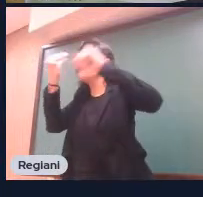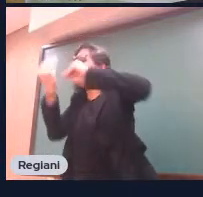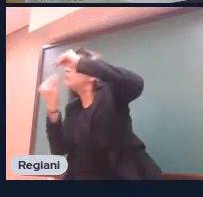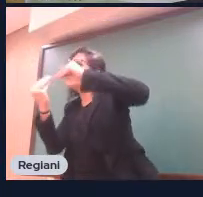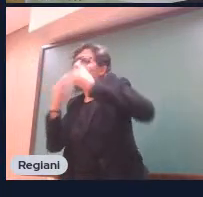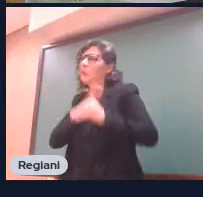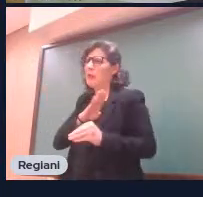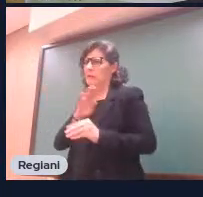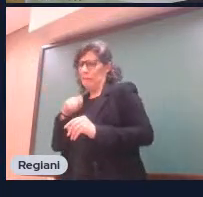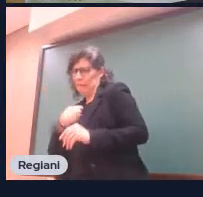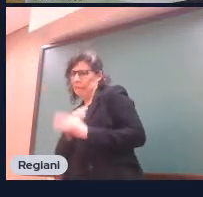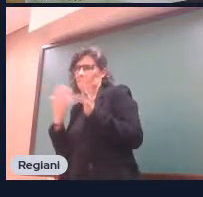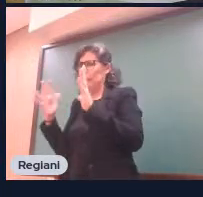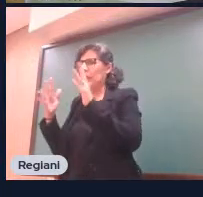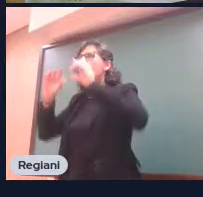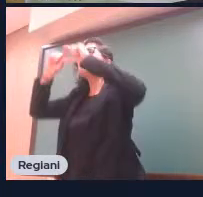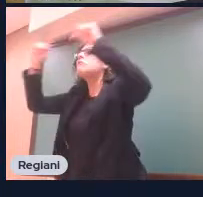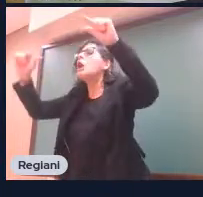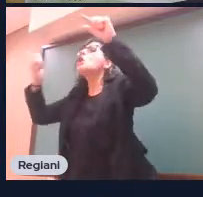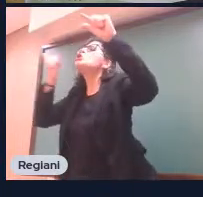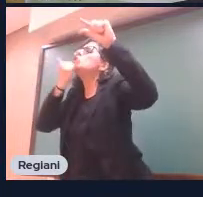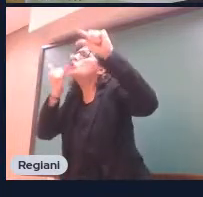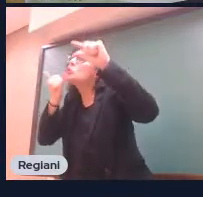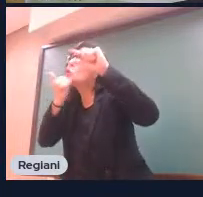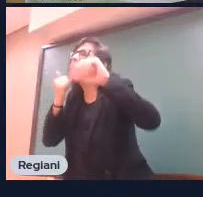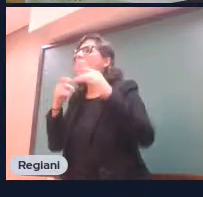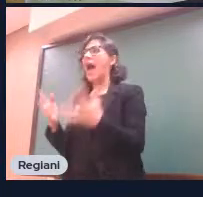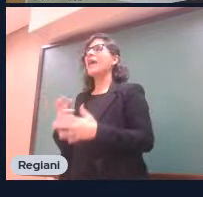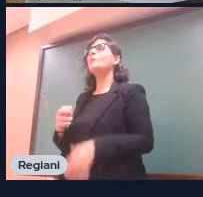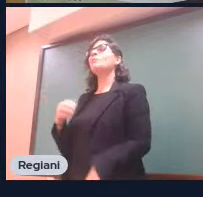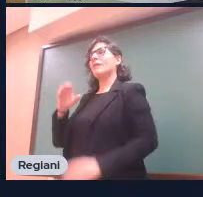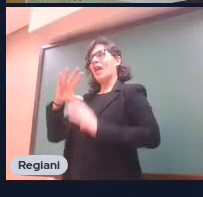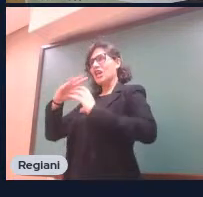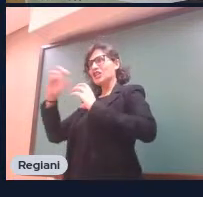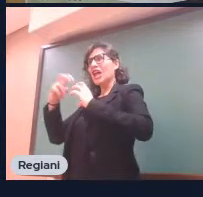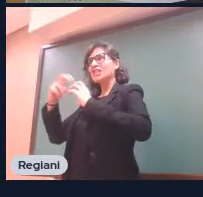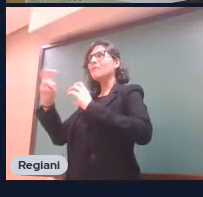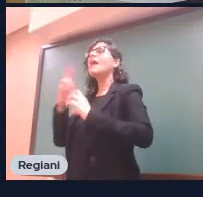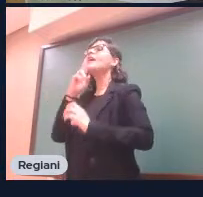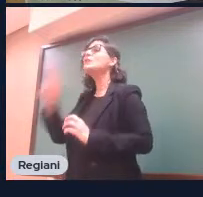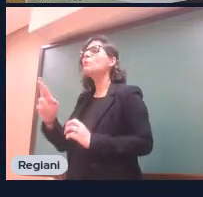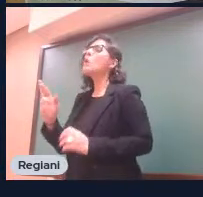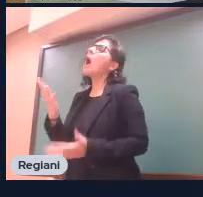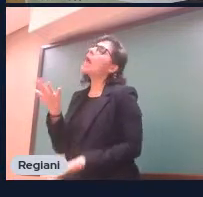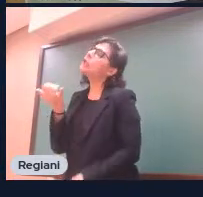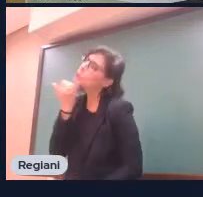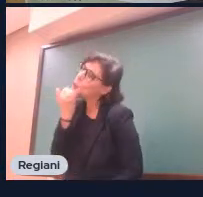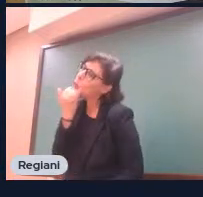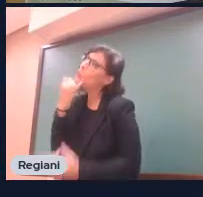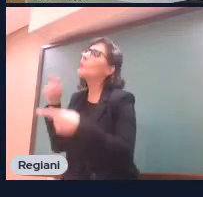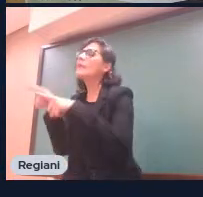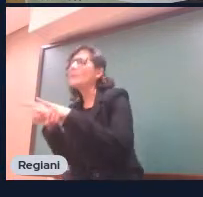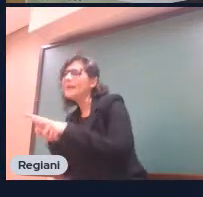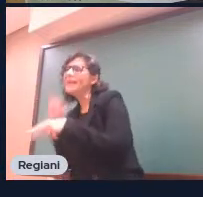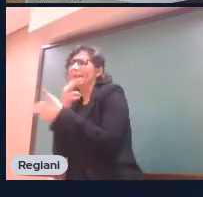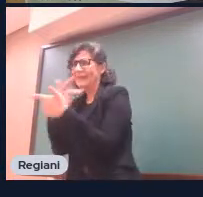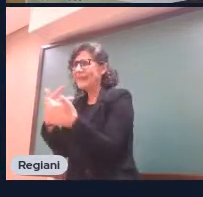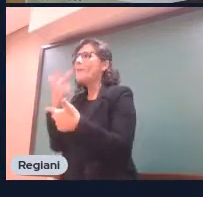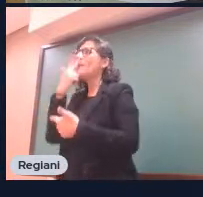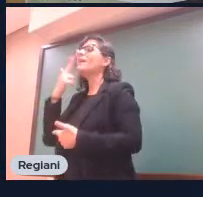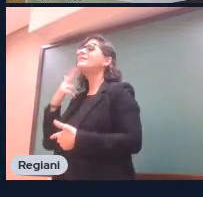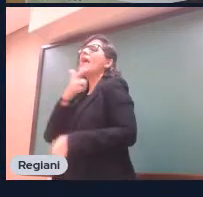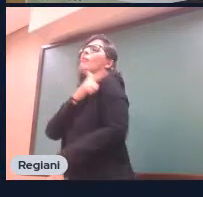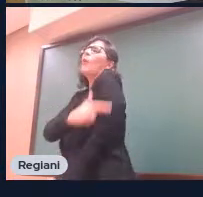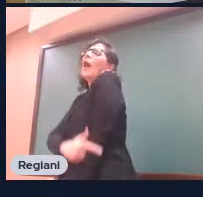sorry. ChatGPT is very friendly. I'm sorry. And it gives you a new version where indeed it looks at the definition